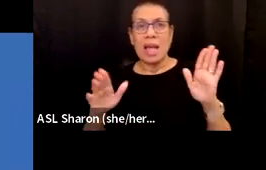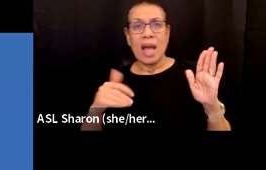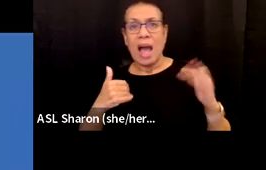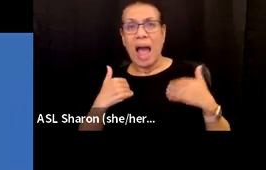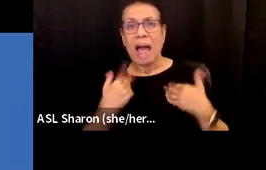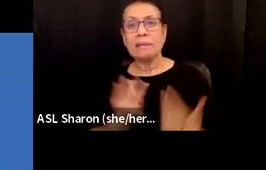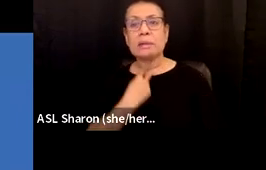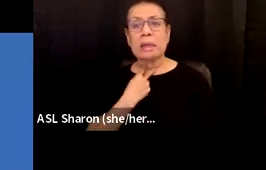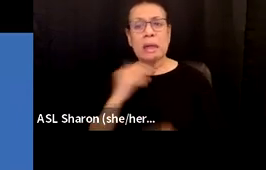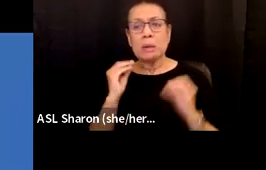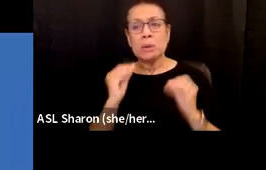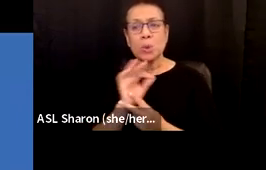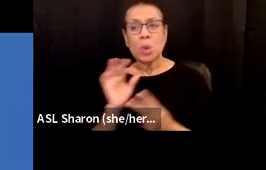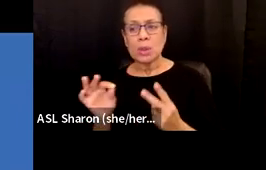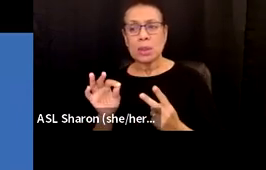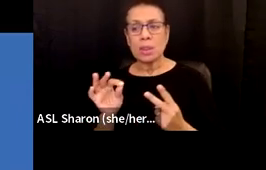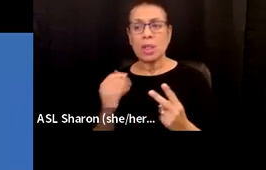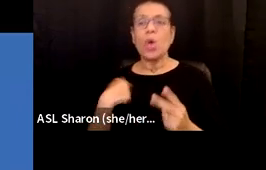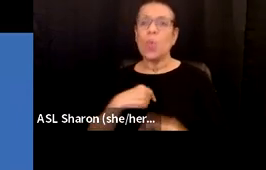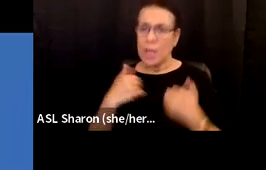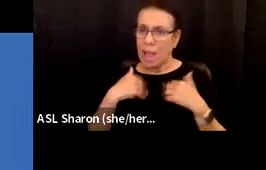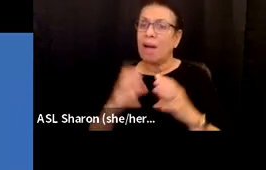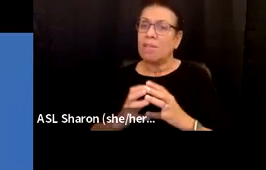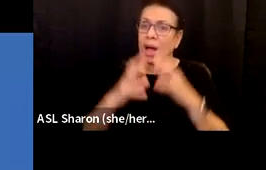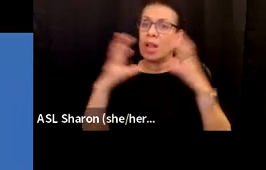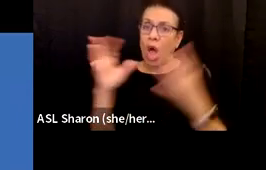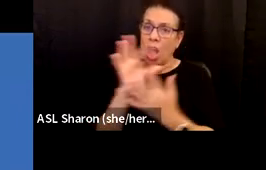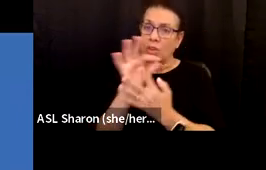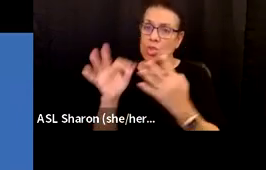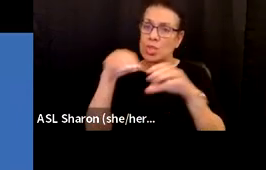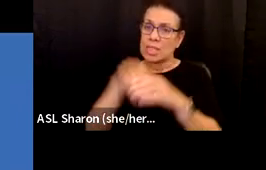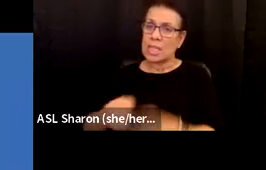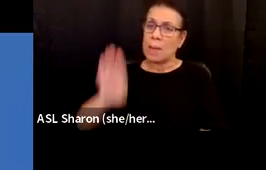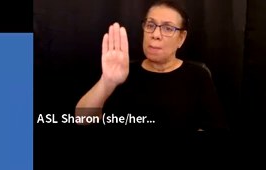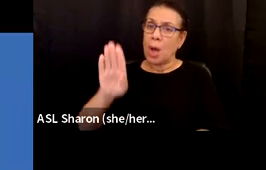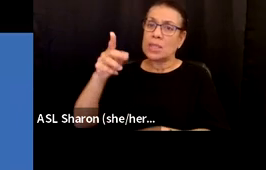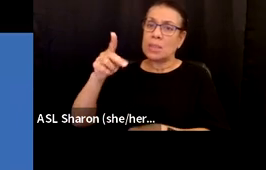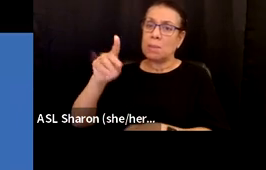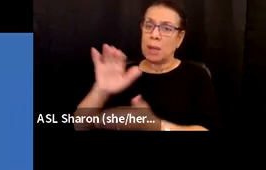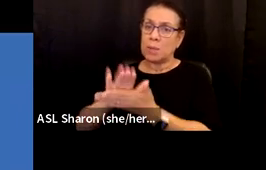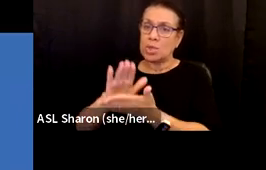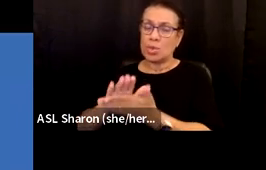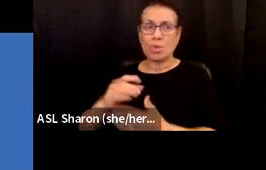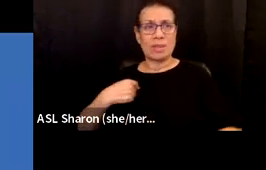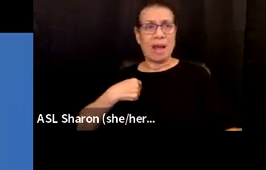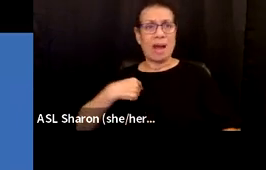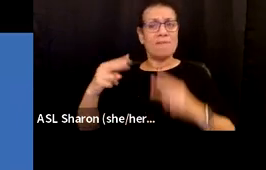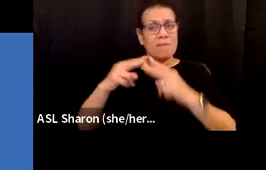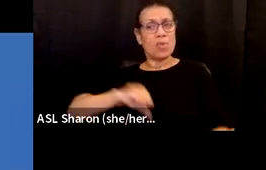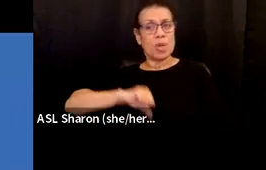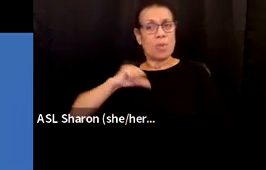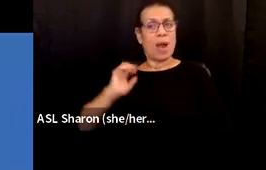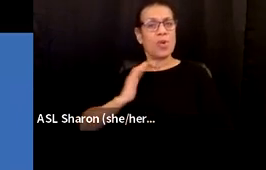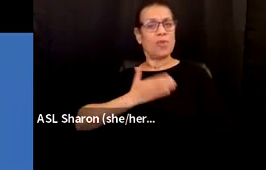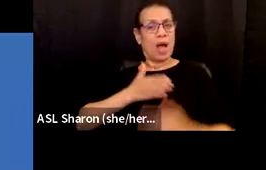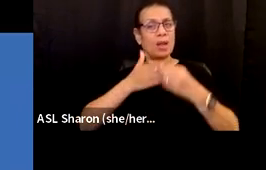choices there's a lot of choices in boston public schools and i'm very proud of the work that our school leaders are doing to